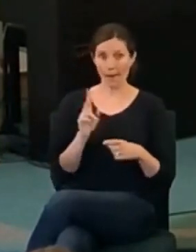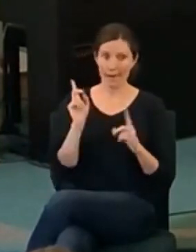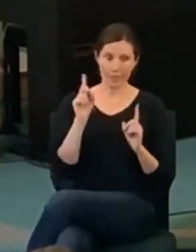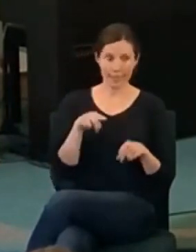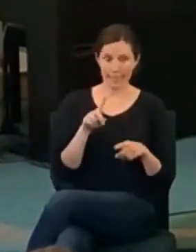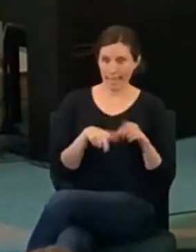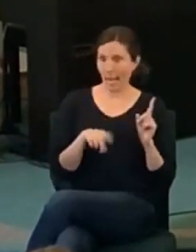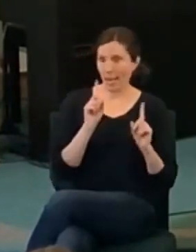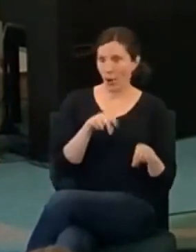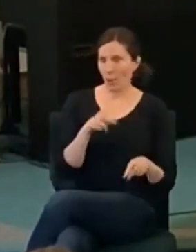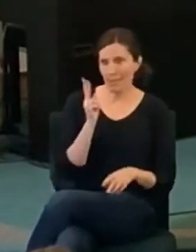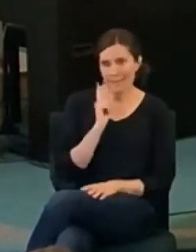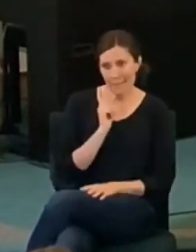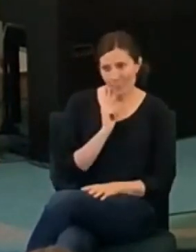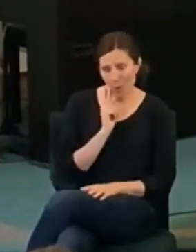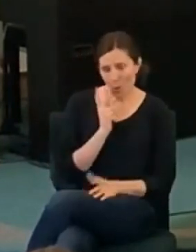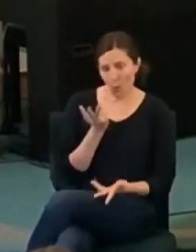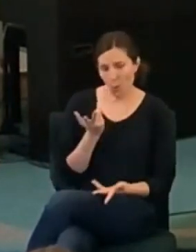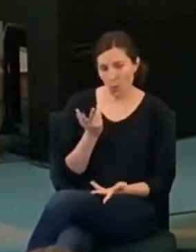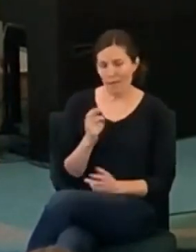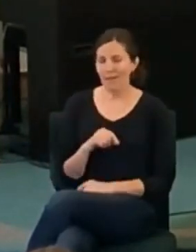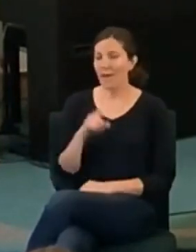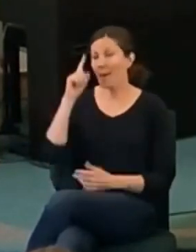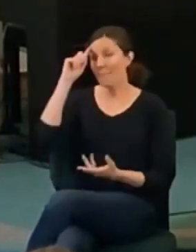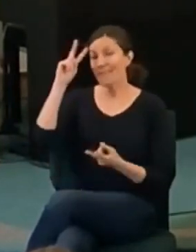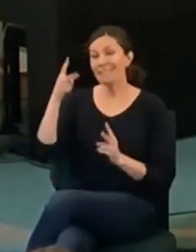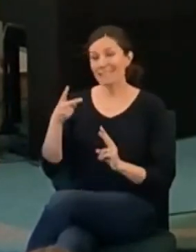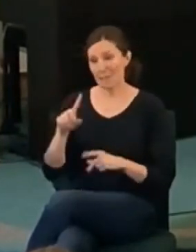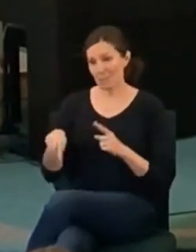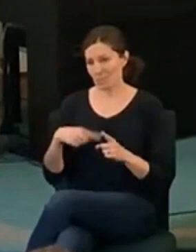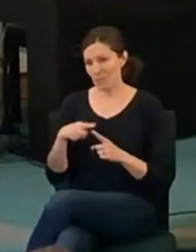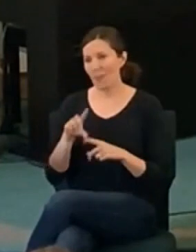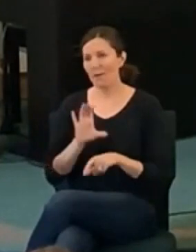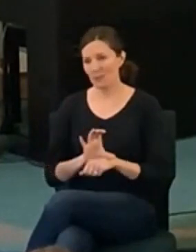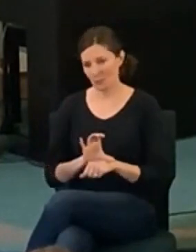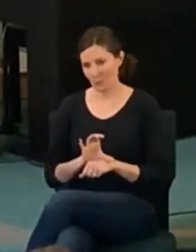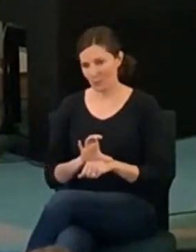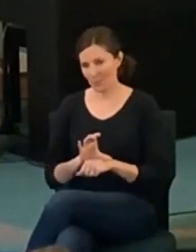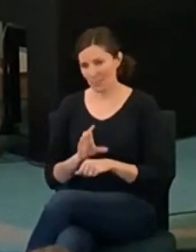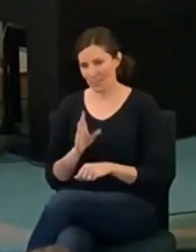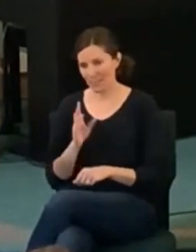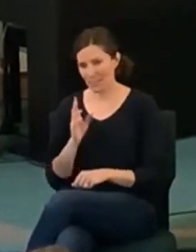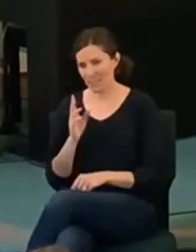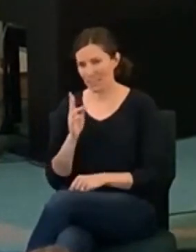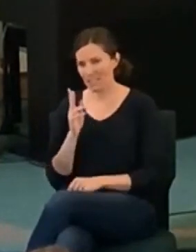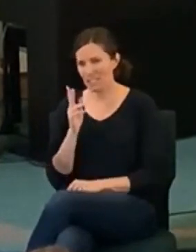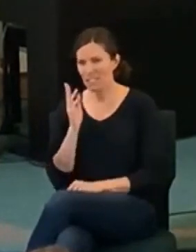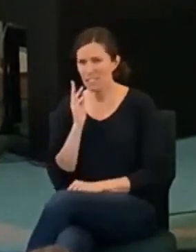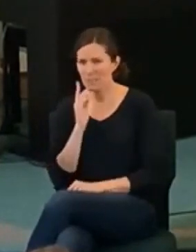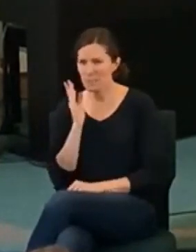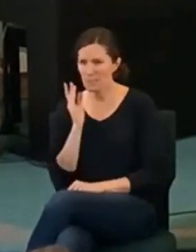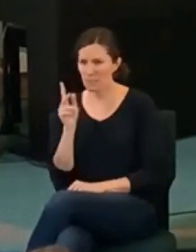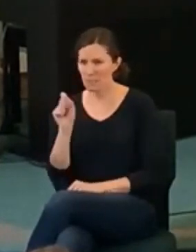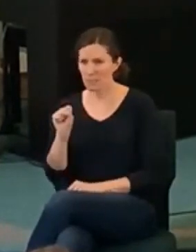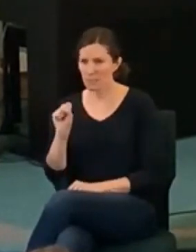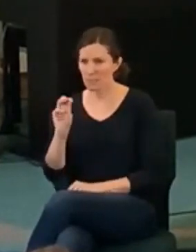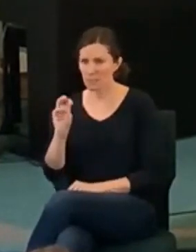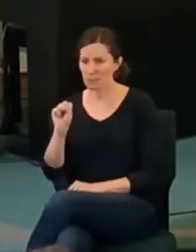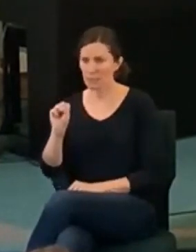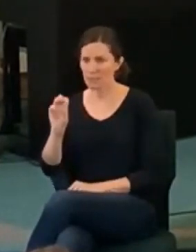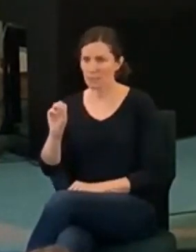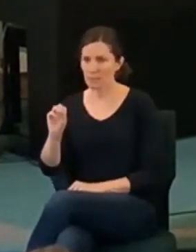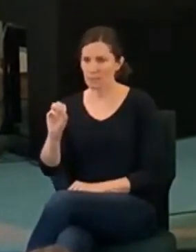crutch. Or since I have tattoos, I can't go to church. The pastor never has anything relevant to